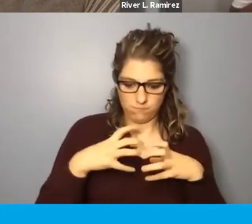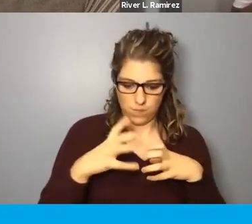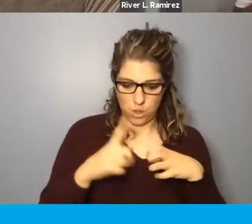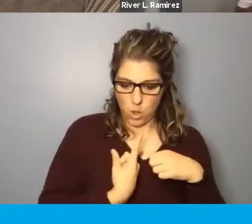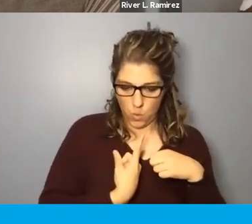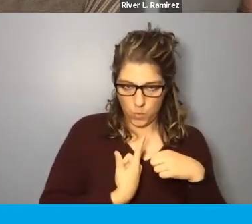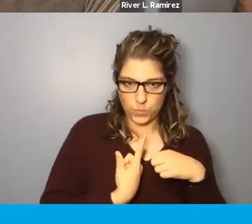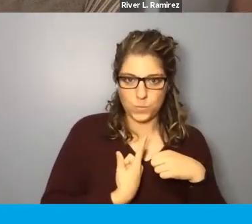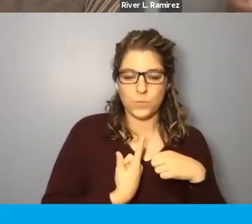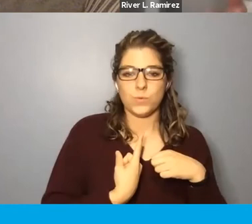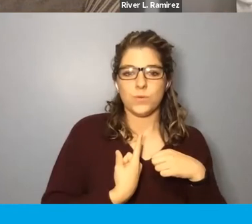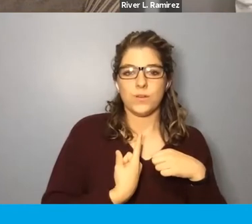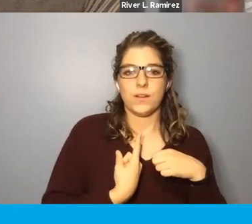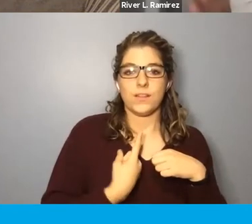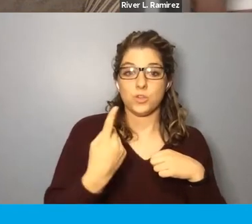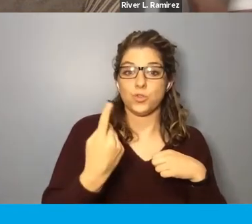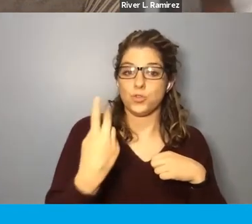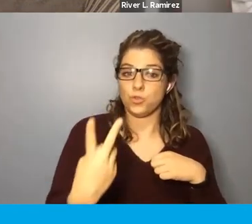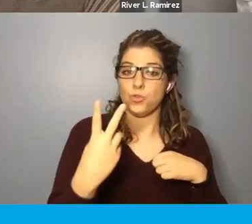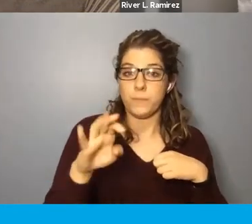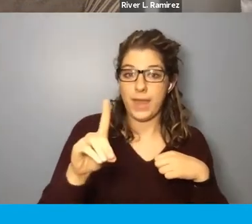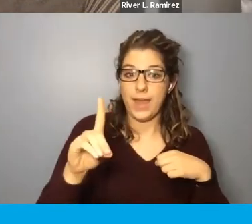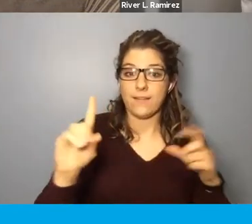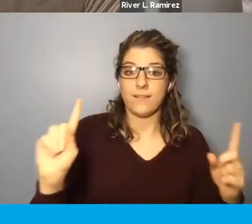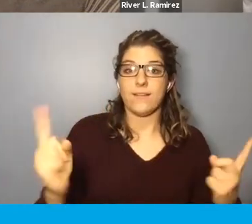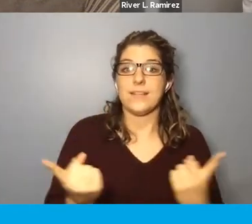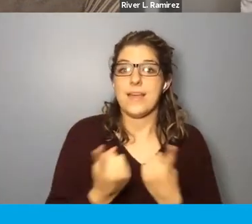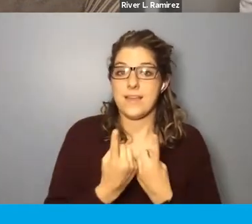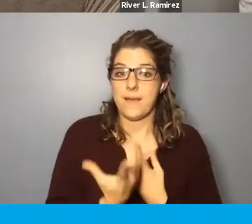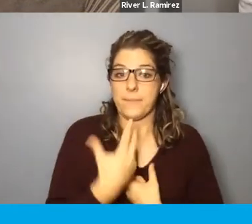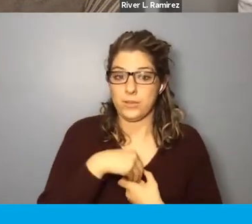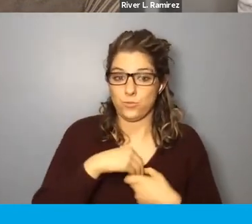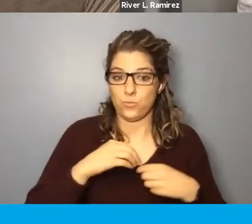alone. And the two band members, they come into the hole